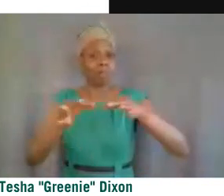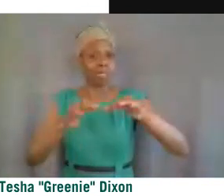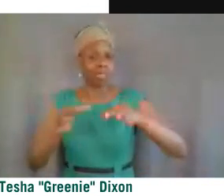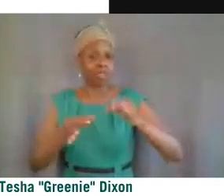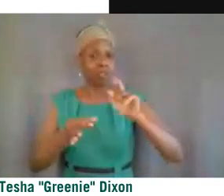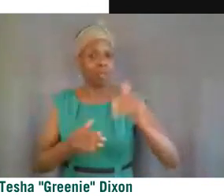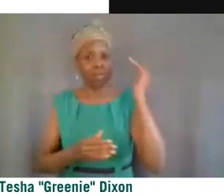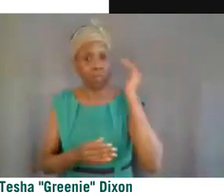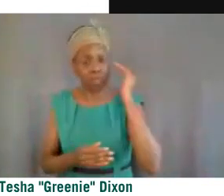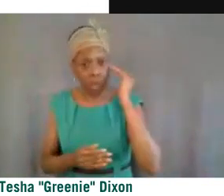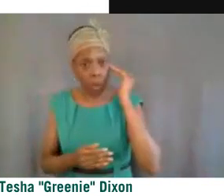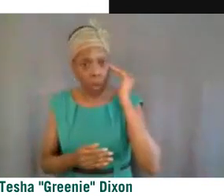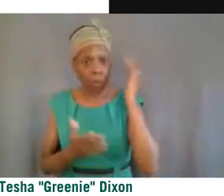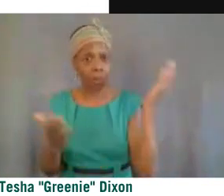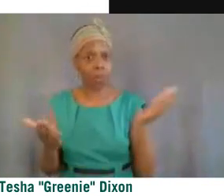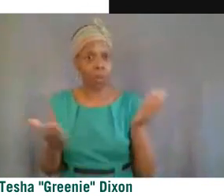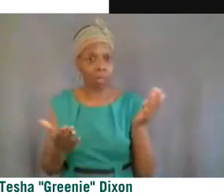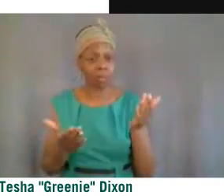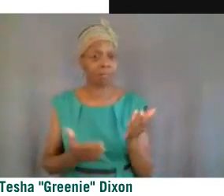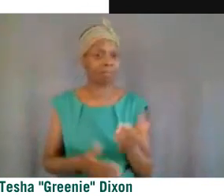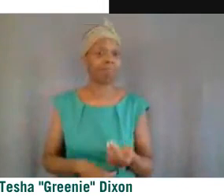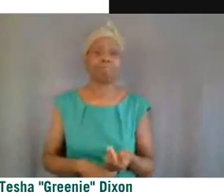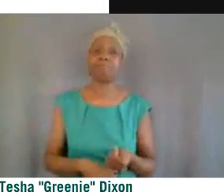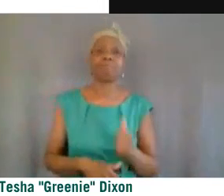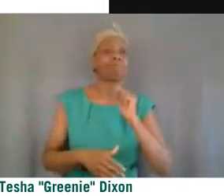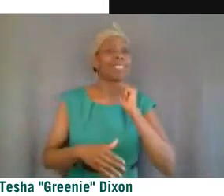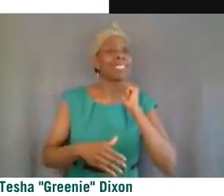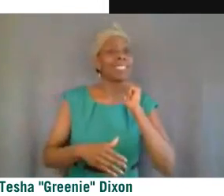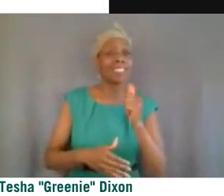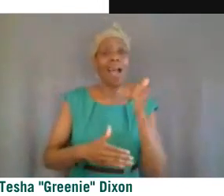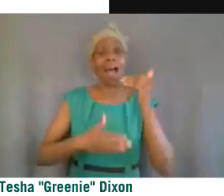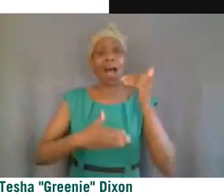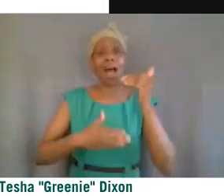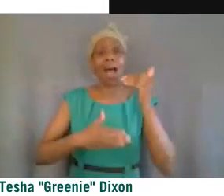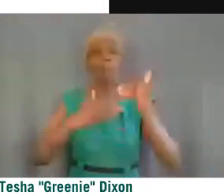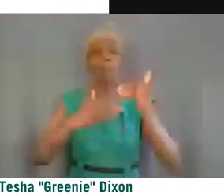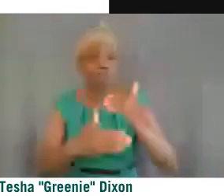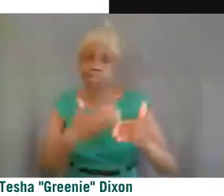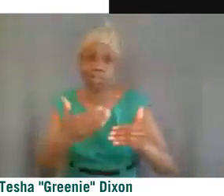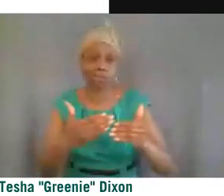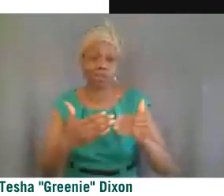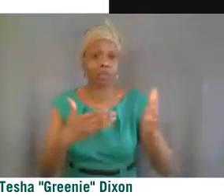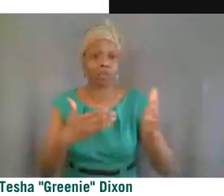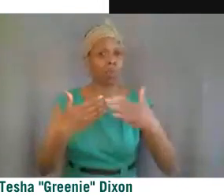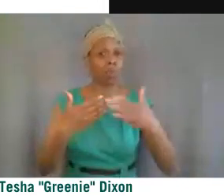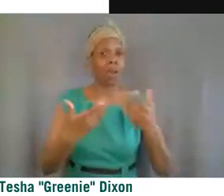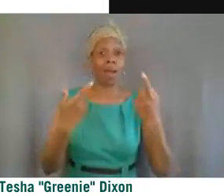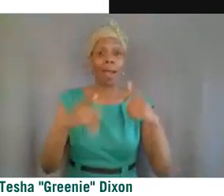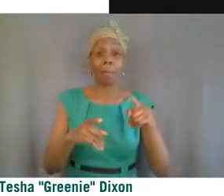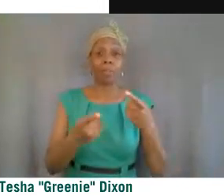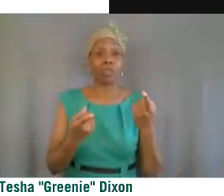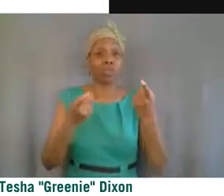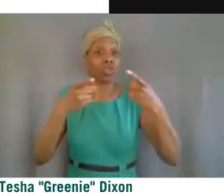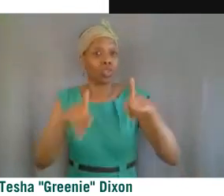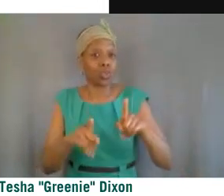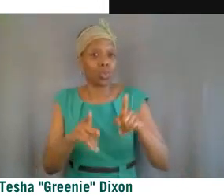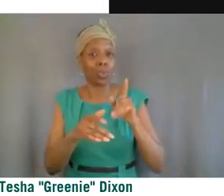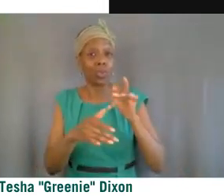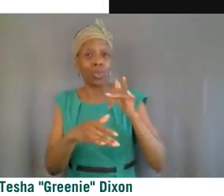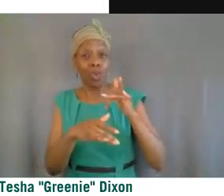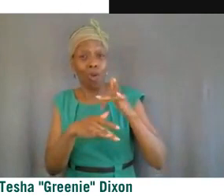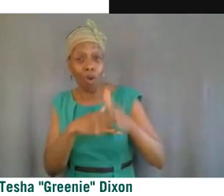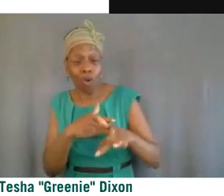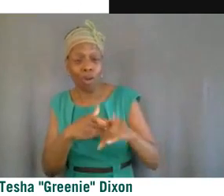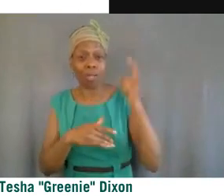are that it's not progressive, so that whatever happened in that developing early brain,